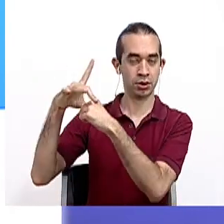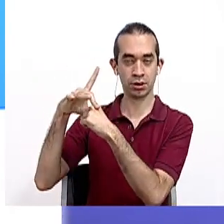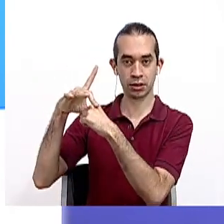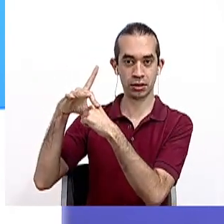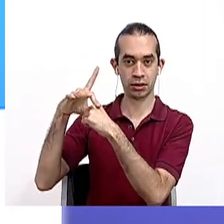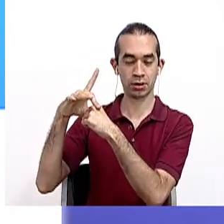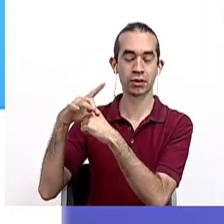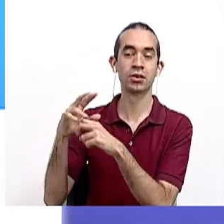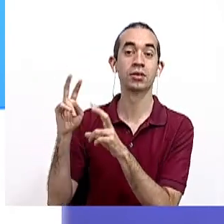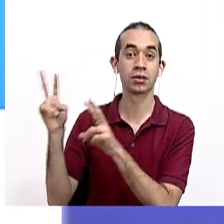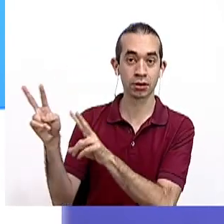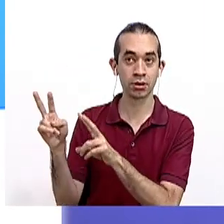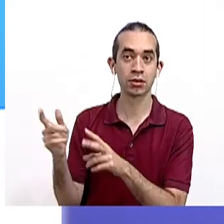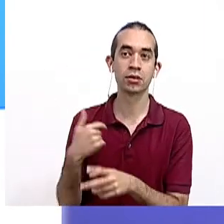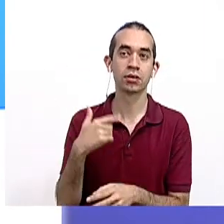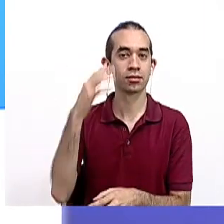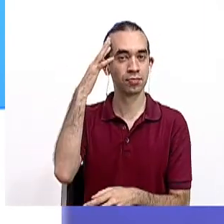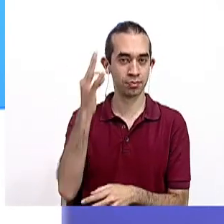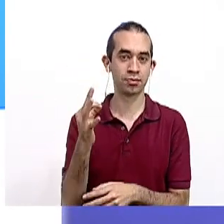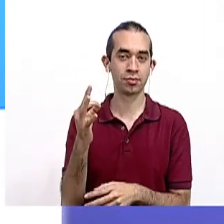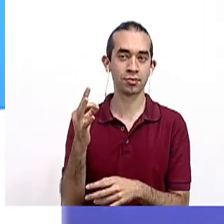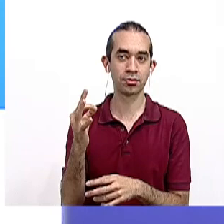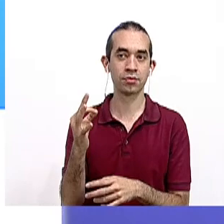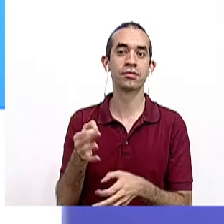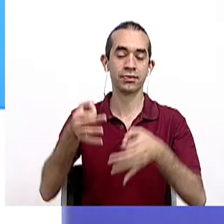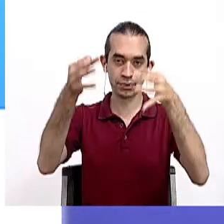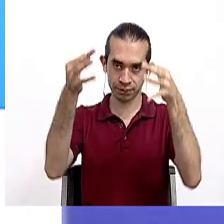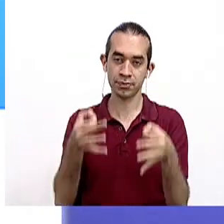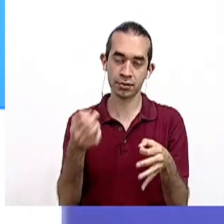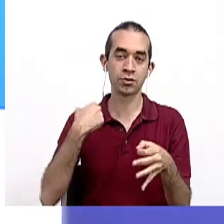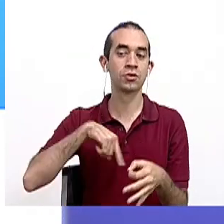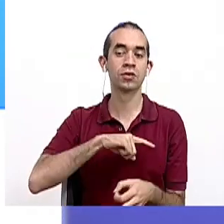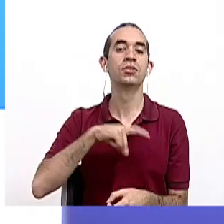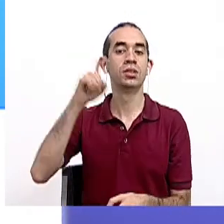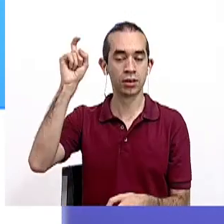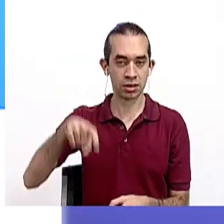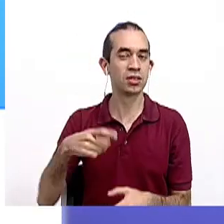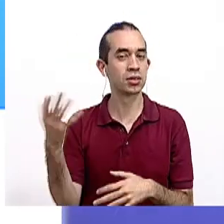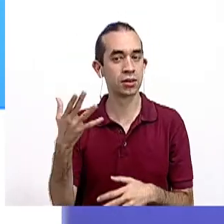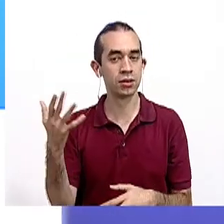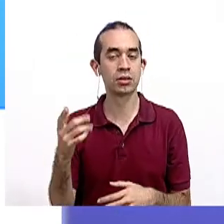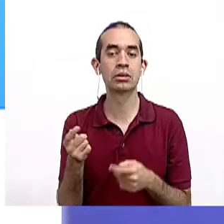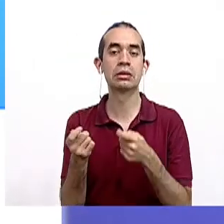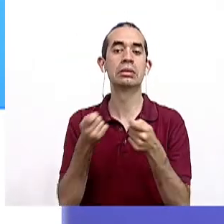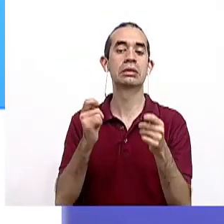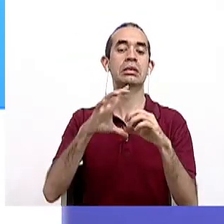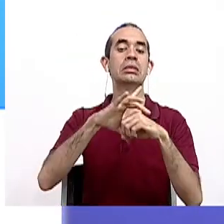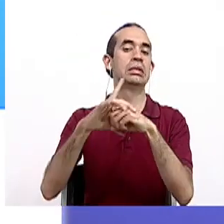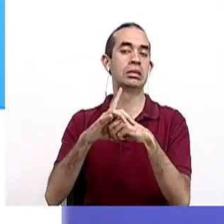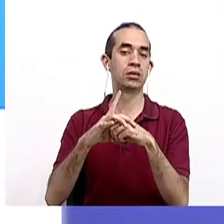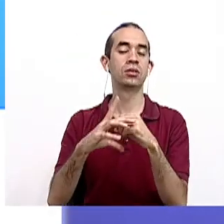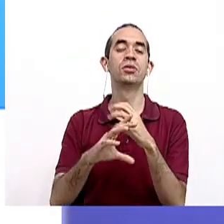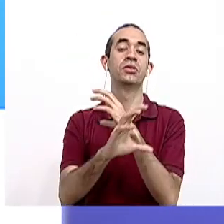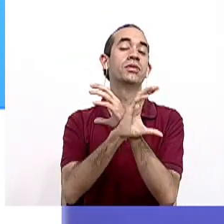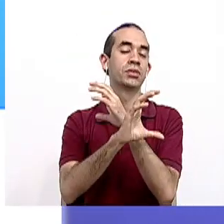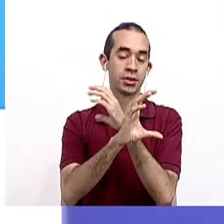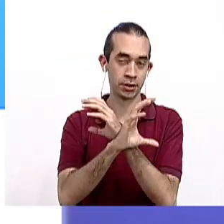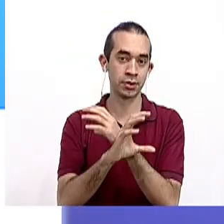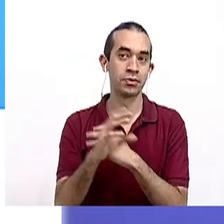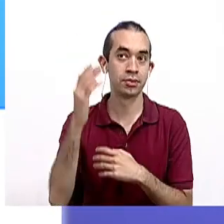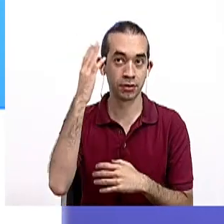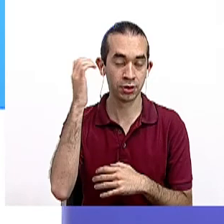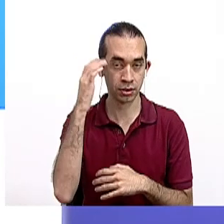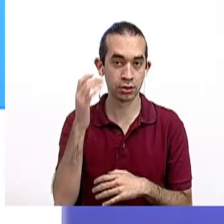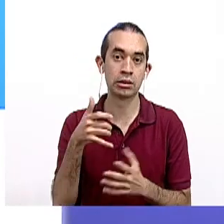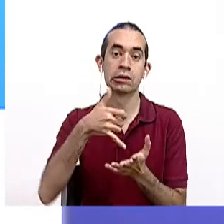of the world. And I think this is definitely what we need to do, to handle our world with care, because this is